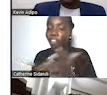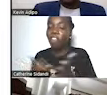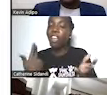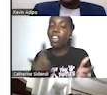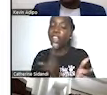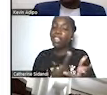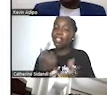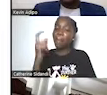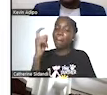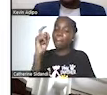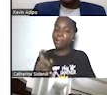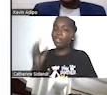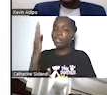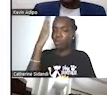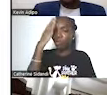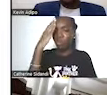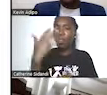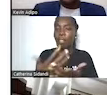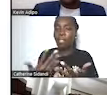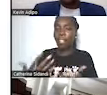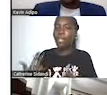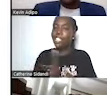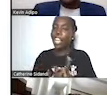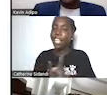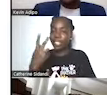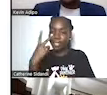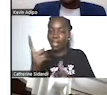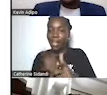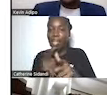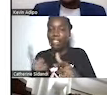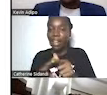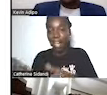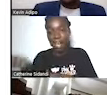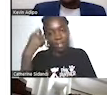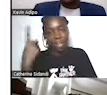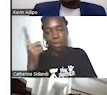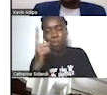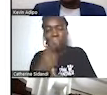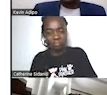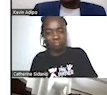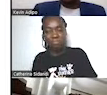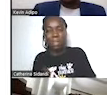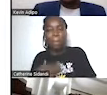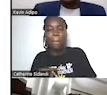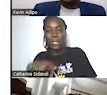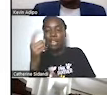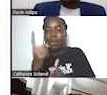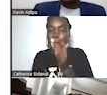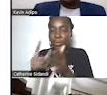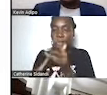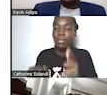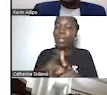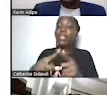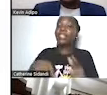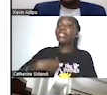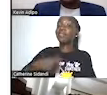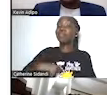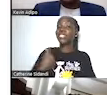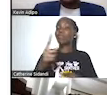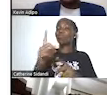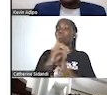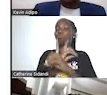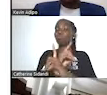that lengthy terms and conditions for us to understand what am I going to give out. Then you yourself can restrict what you'd want people to know